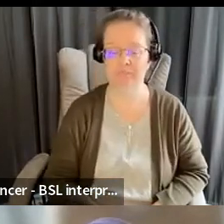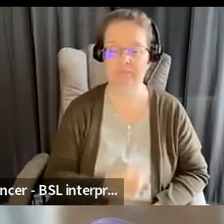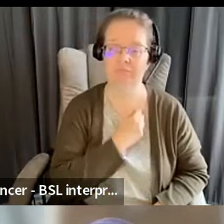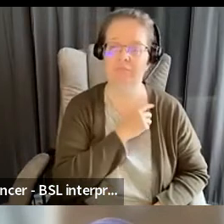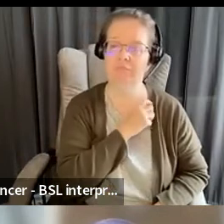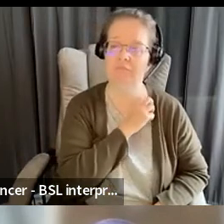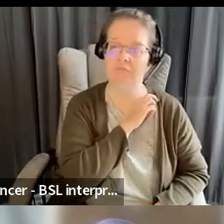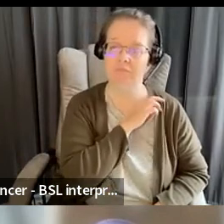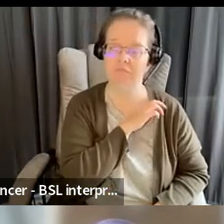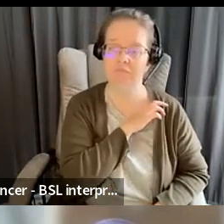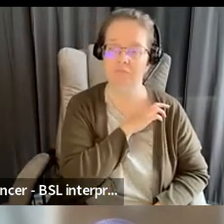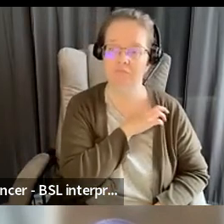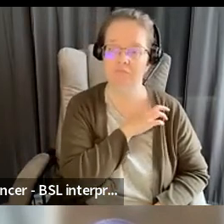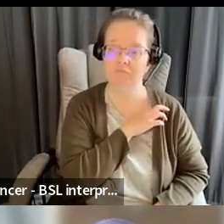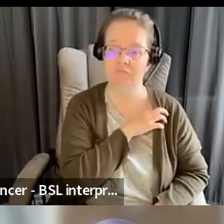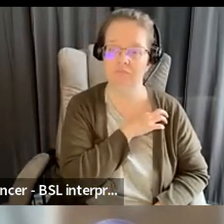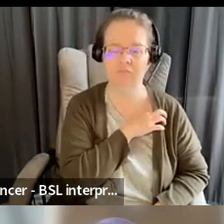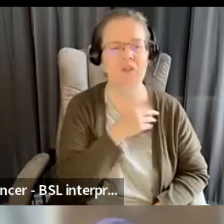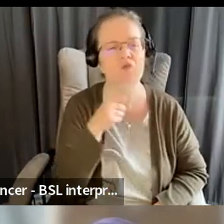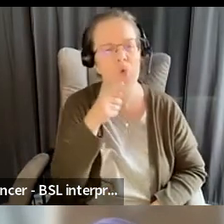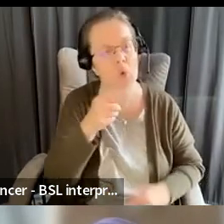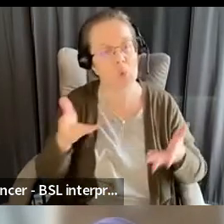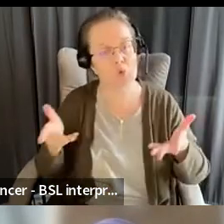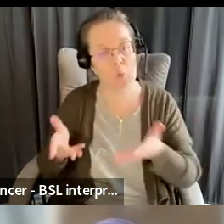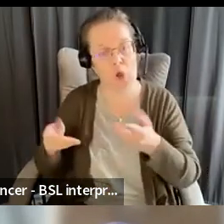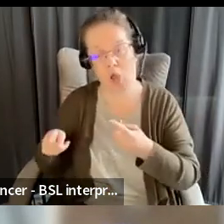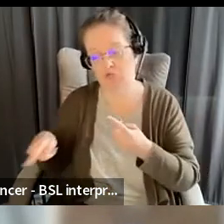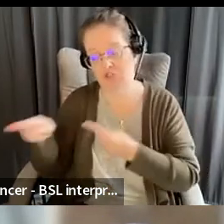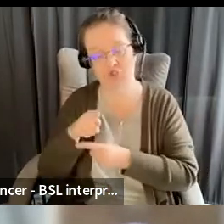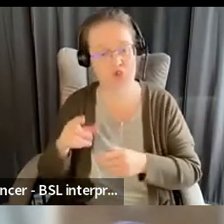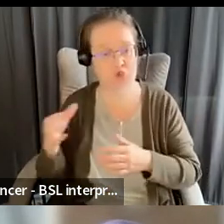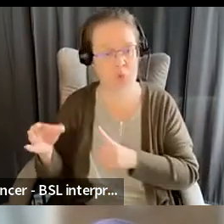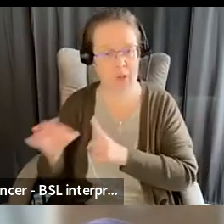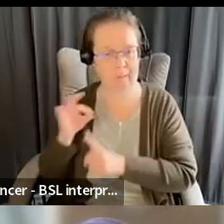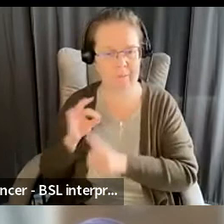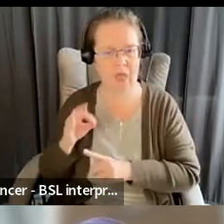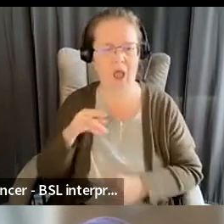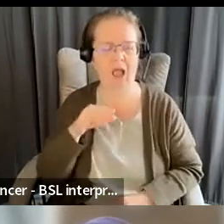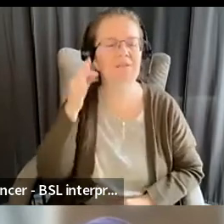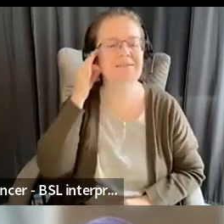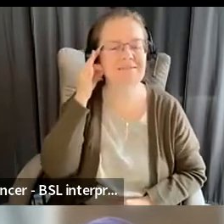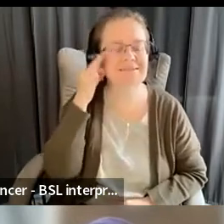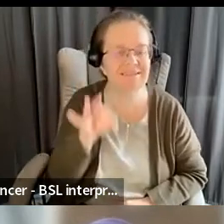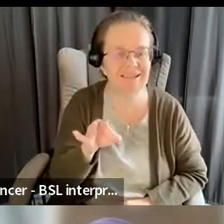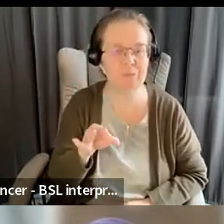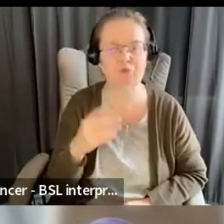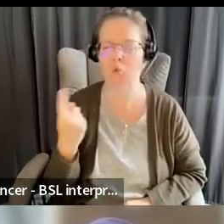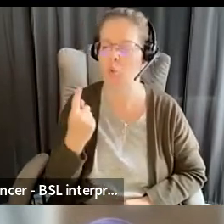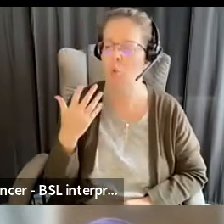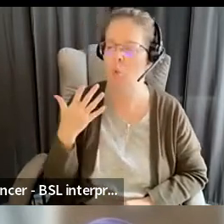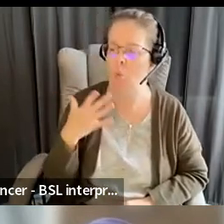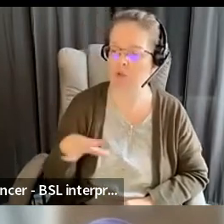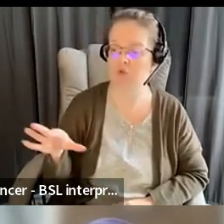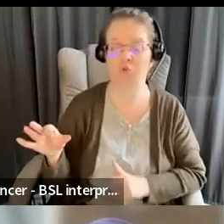you got encouraged to apply. Like, what tips would you give people who want to apply? Like, should